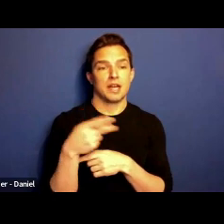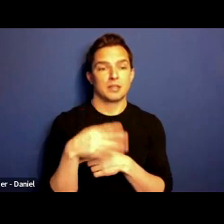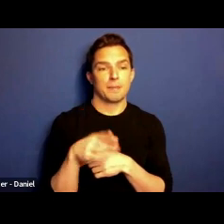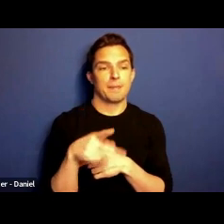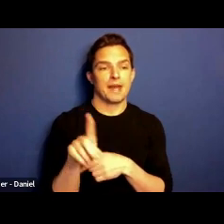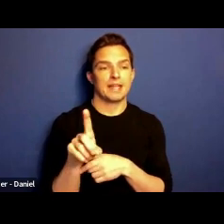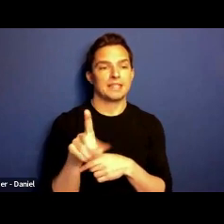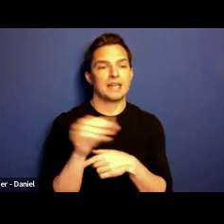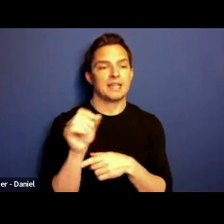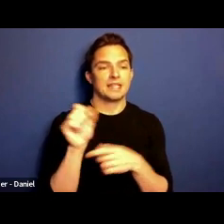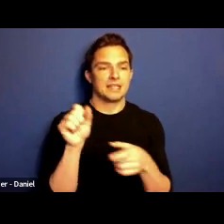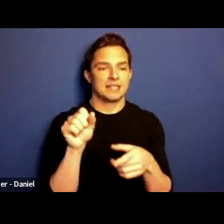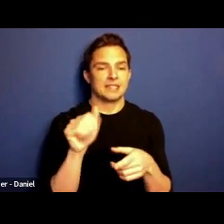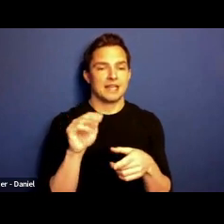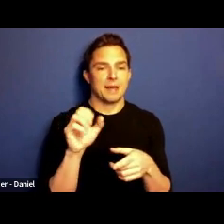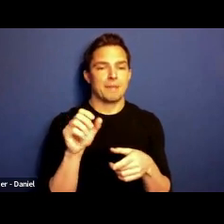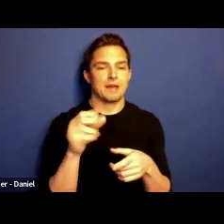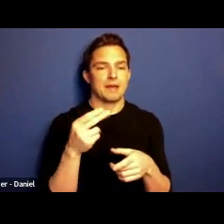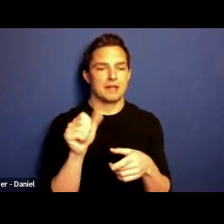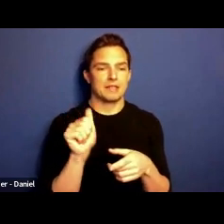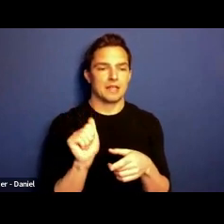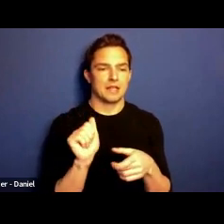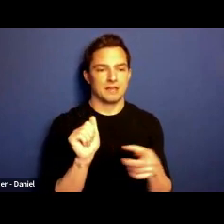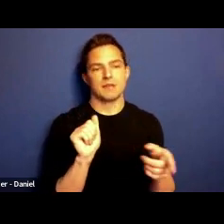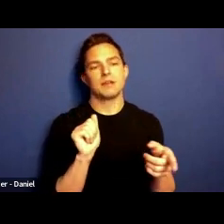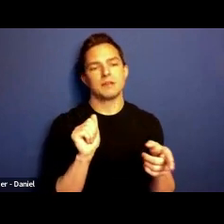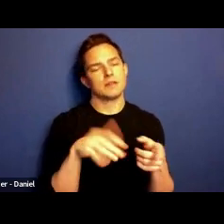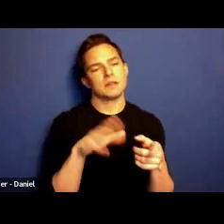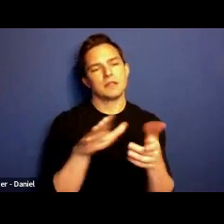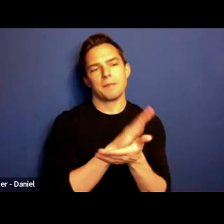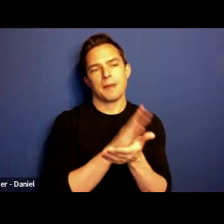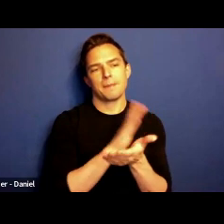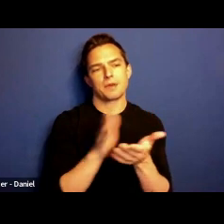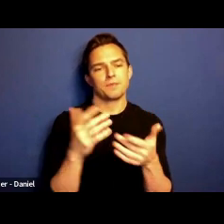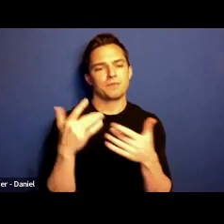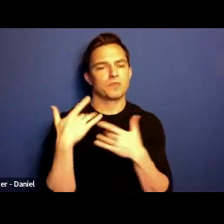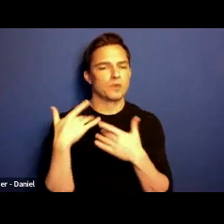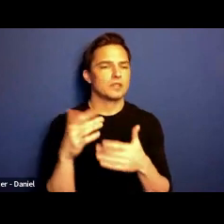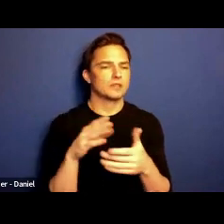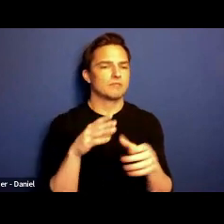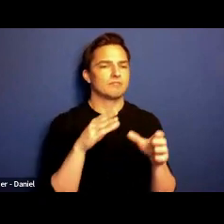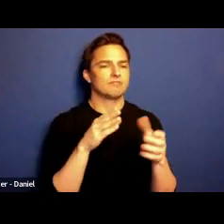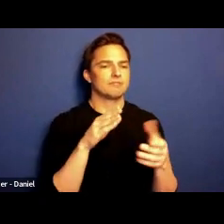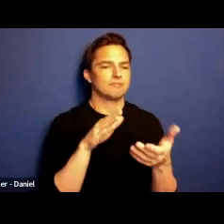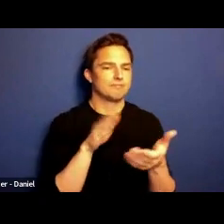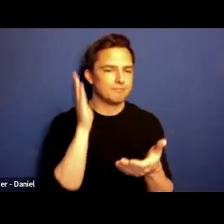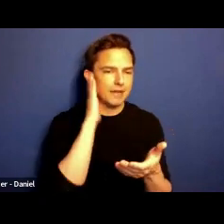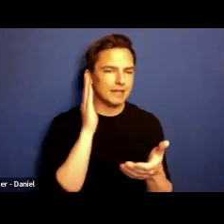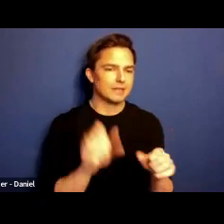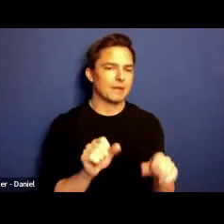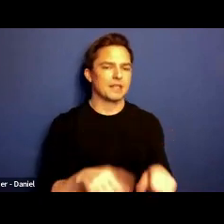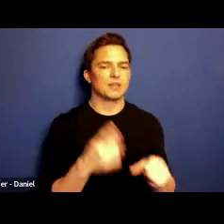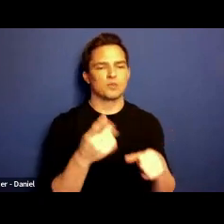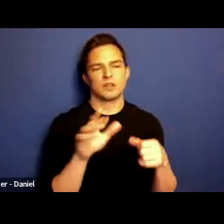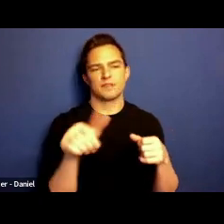report is available on the NASMHPD website. The paper Trends in Psychiatric Bed Capacity was one of a series of 10 papers